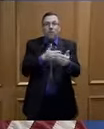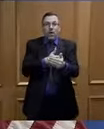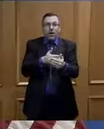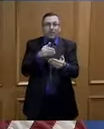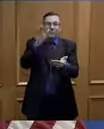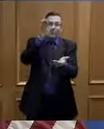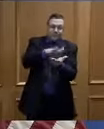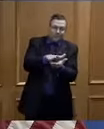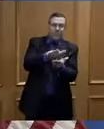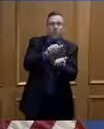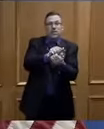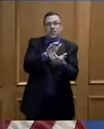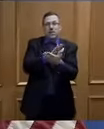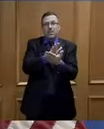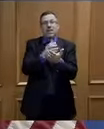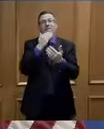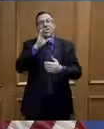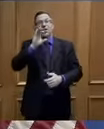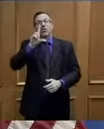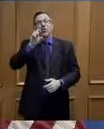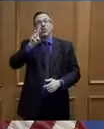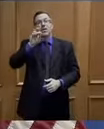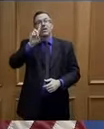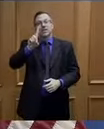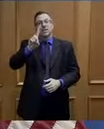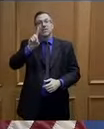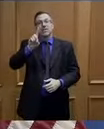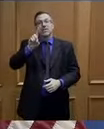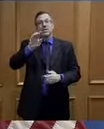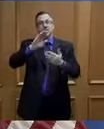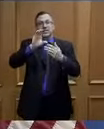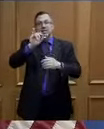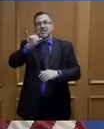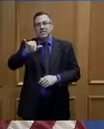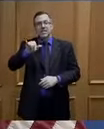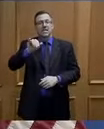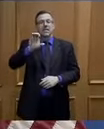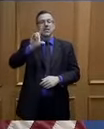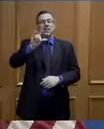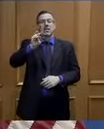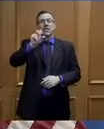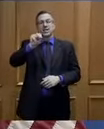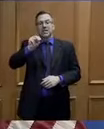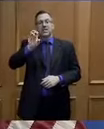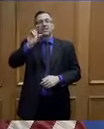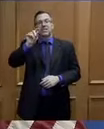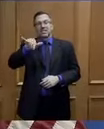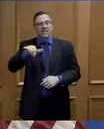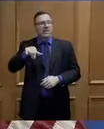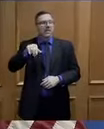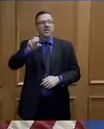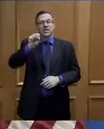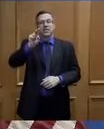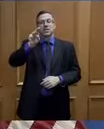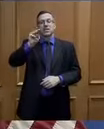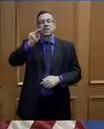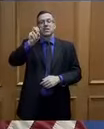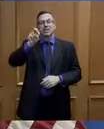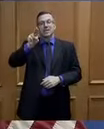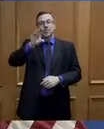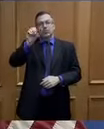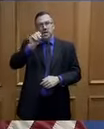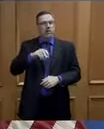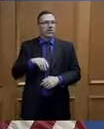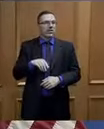number of districts I want to call out. Cleveland City is a great example, Clinton City, Sumner County, a number of really incredible examples where